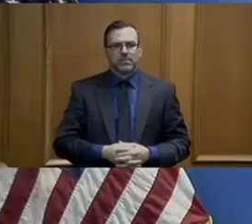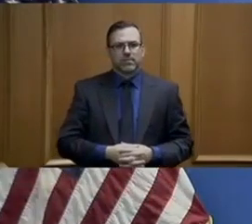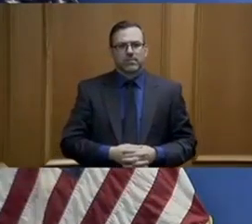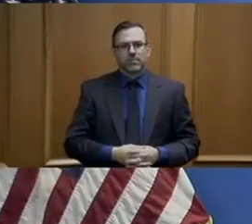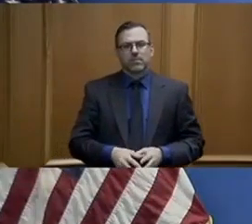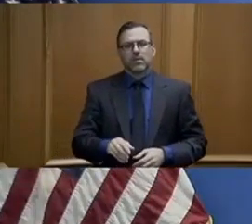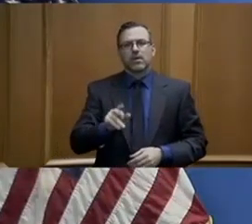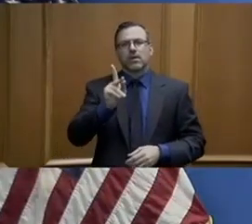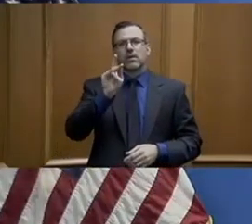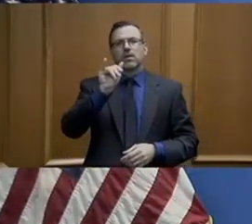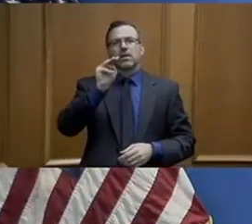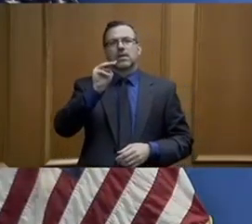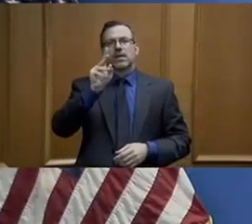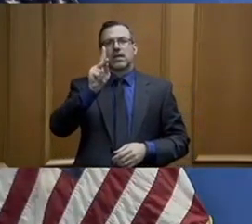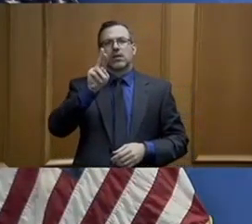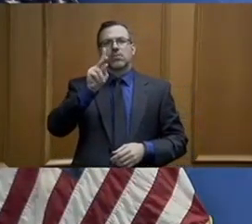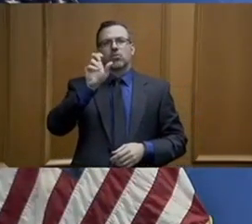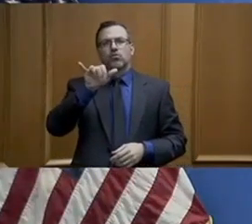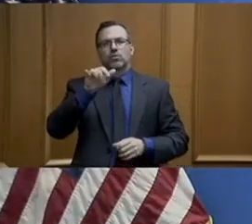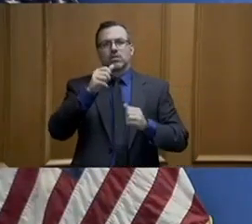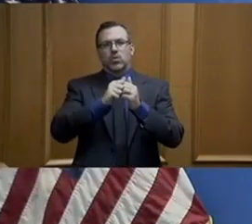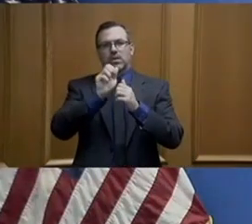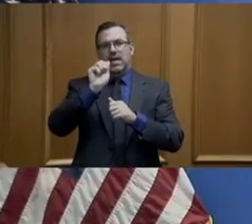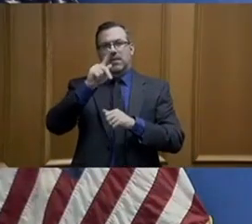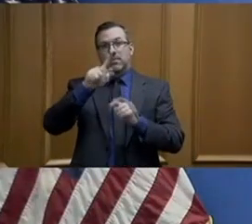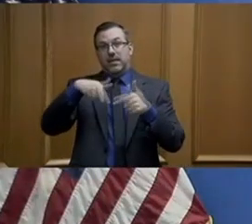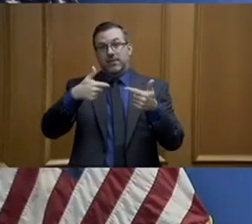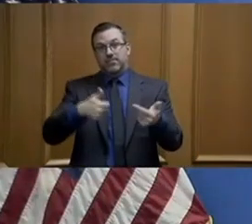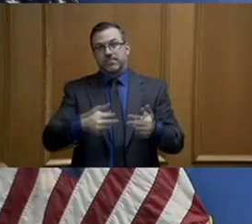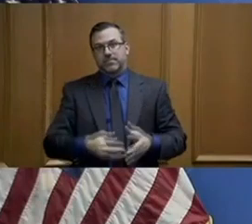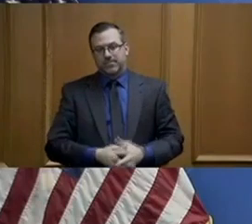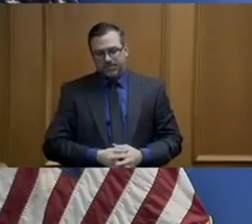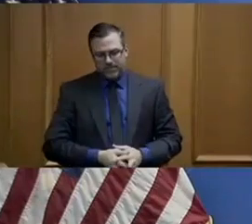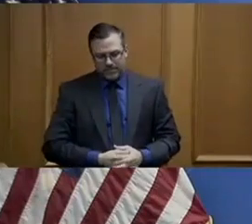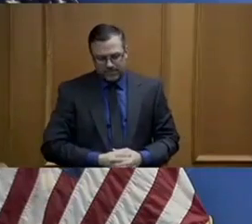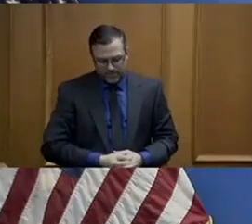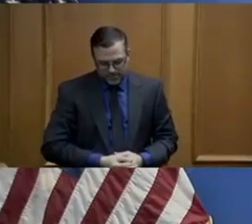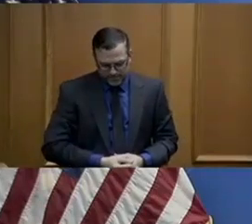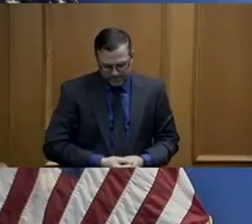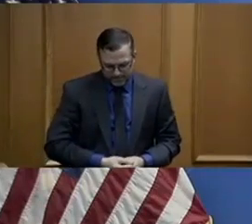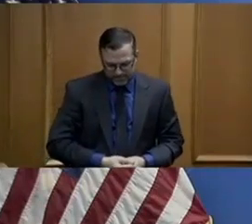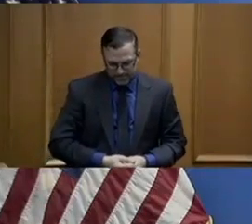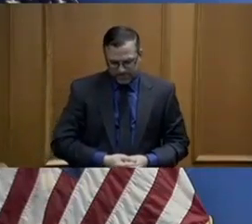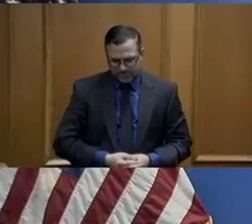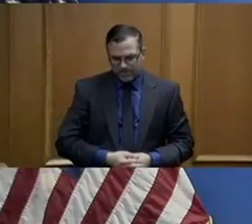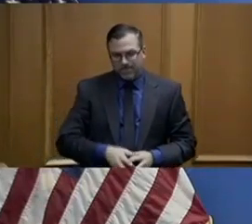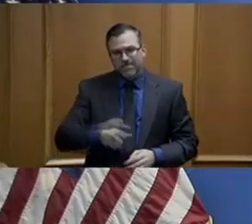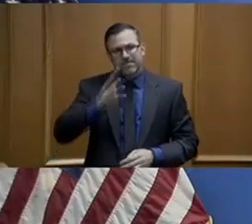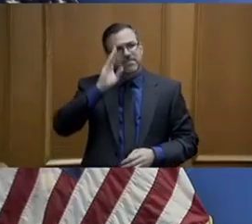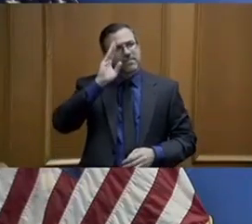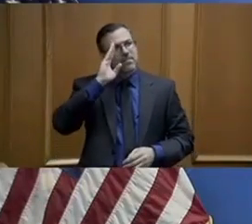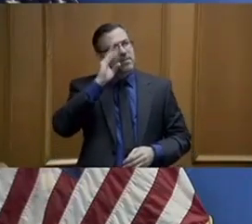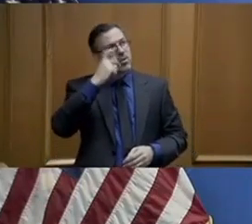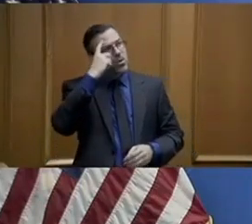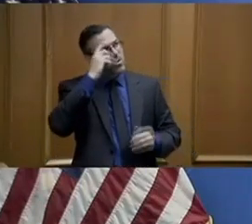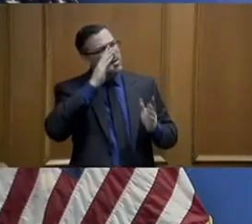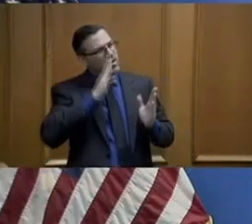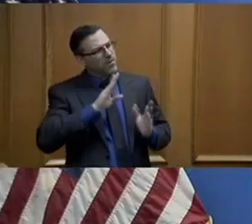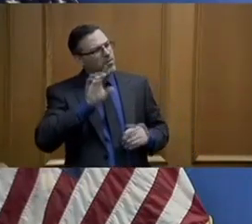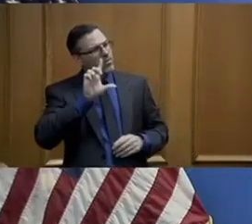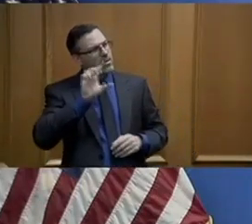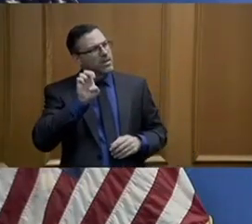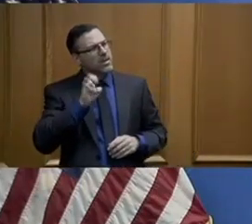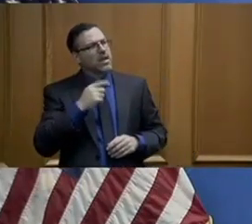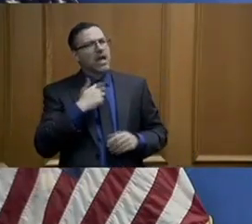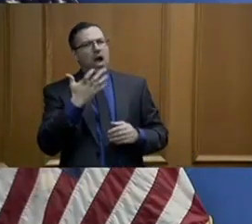Next, we'll go to Kim Kersey with the Associated Press. Kim, your line is open. Hey, Governor. I wanted to return